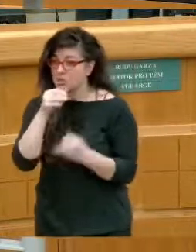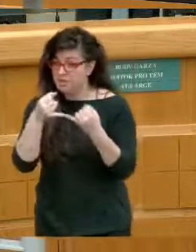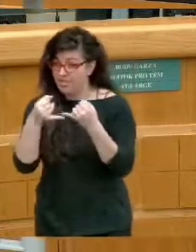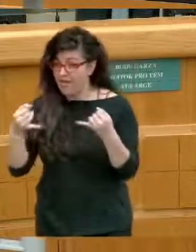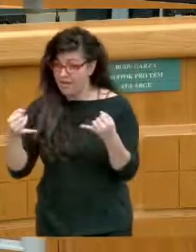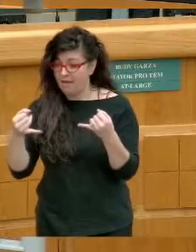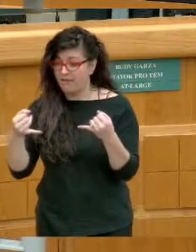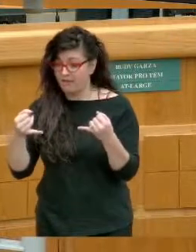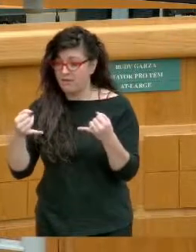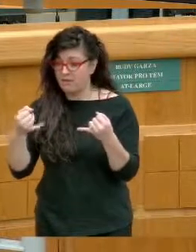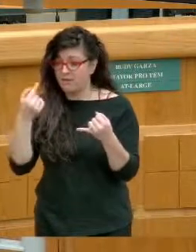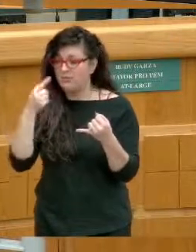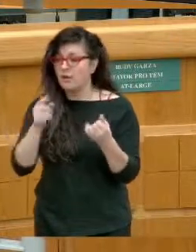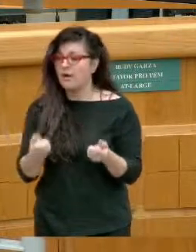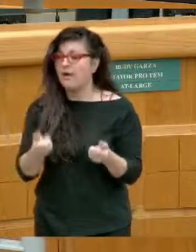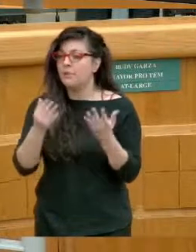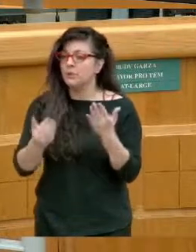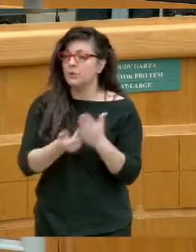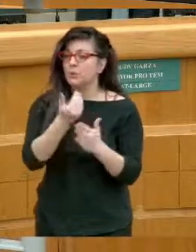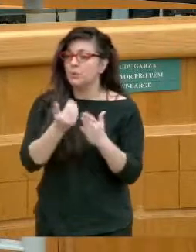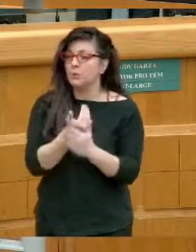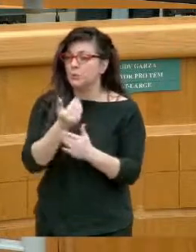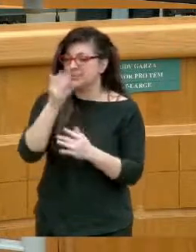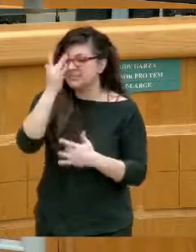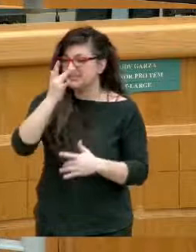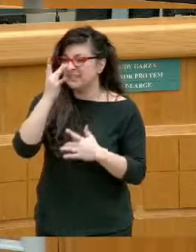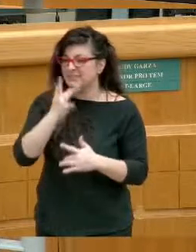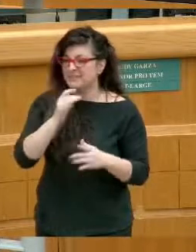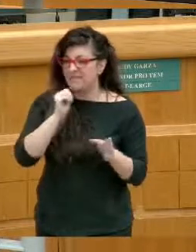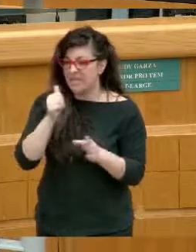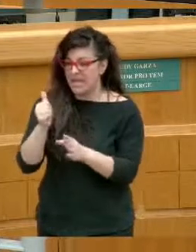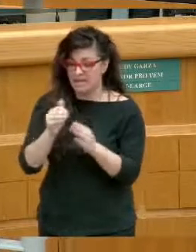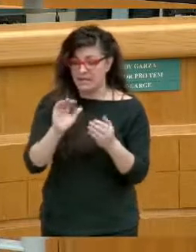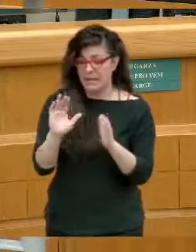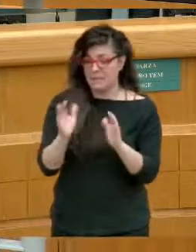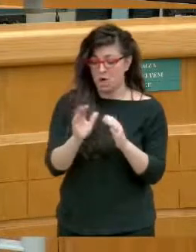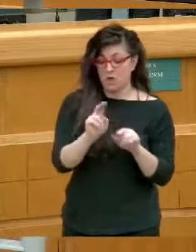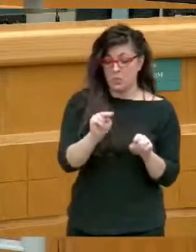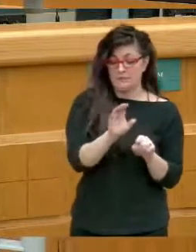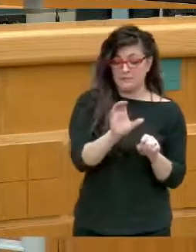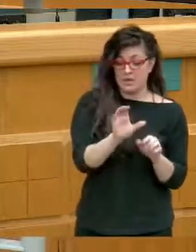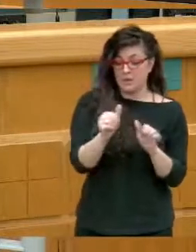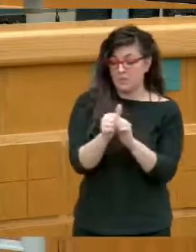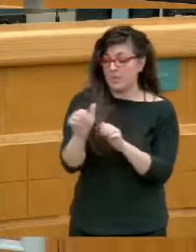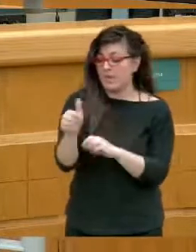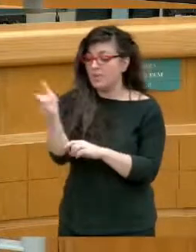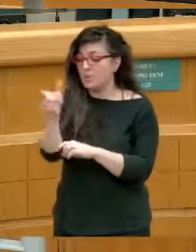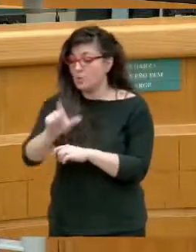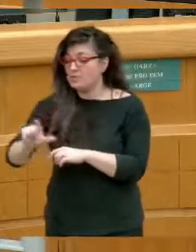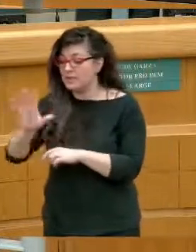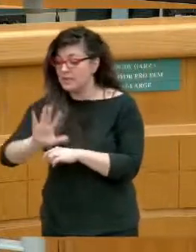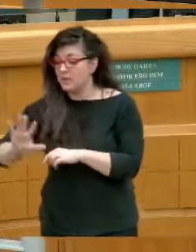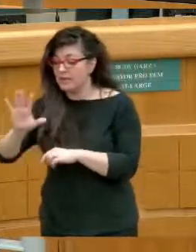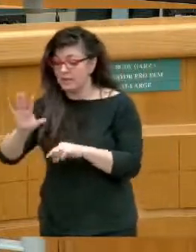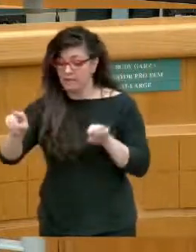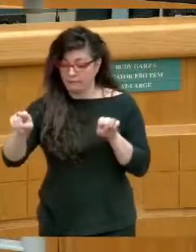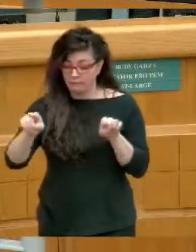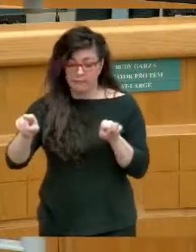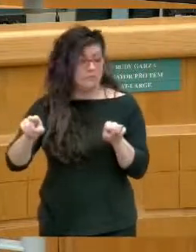per day to the rest of the Coastal Bend area. And with this scale now, with